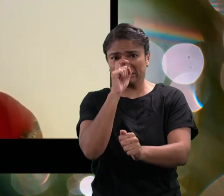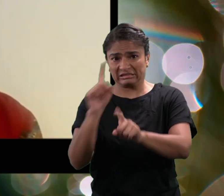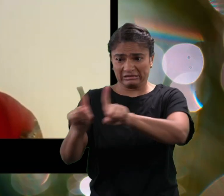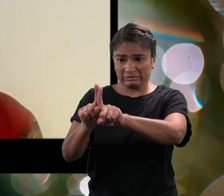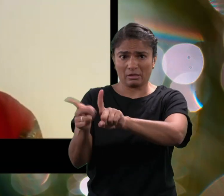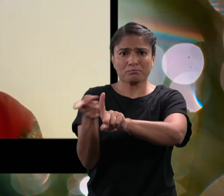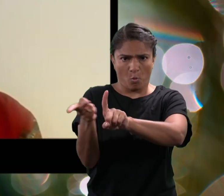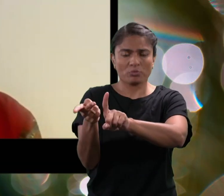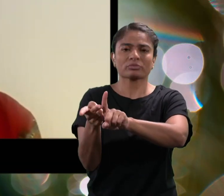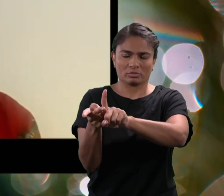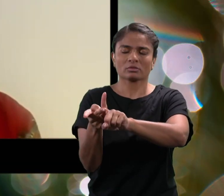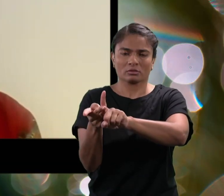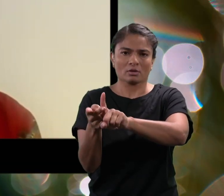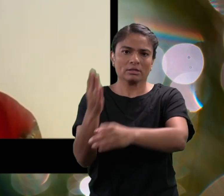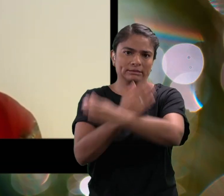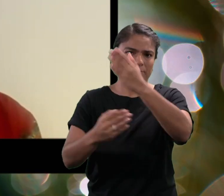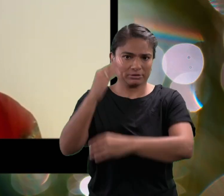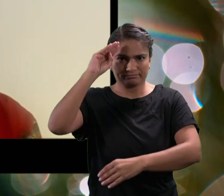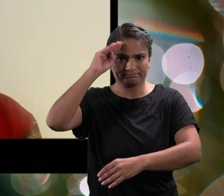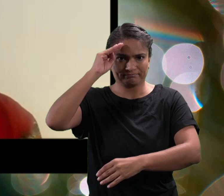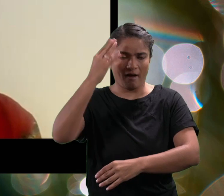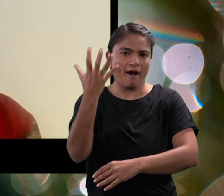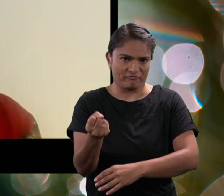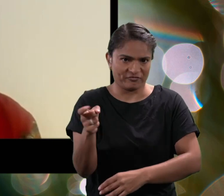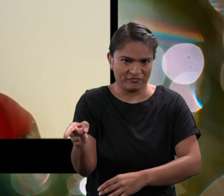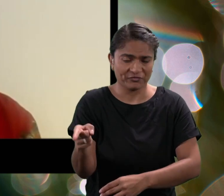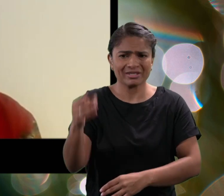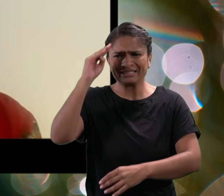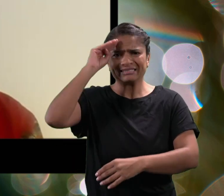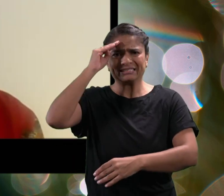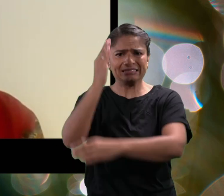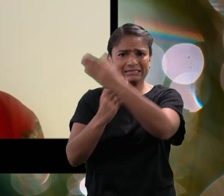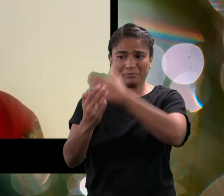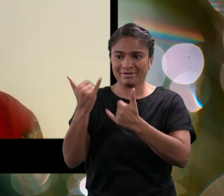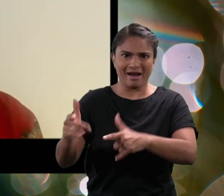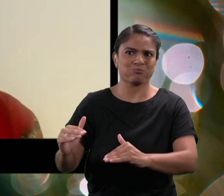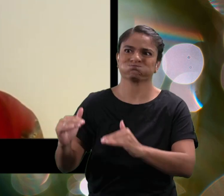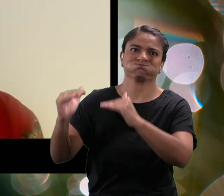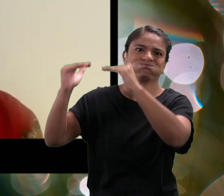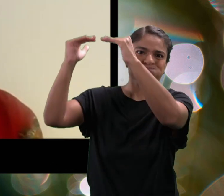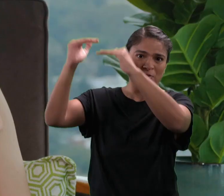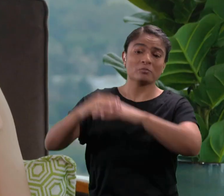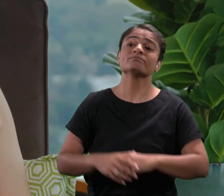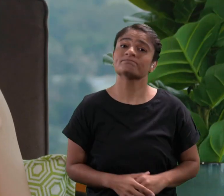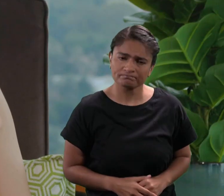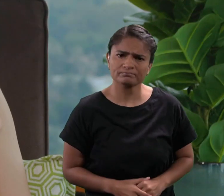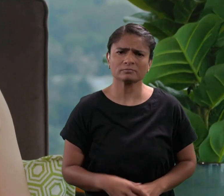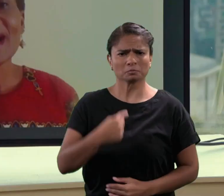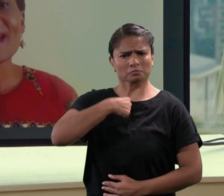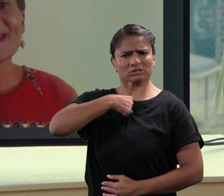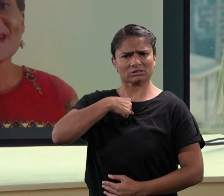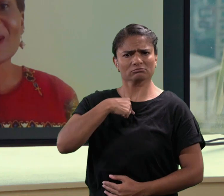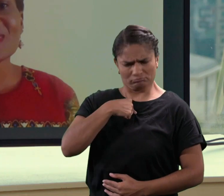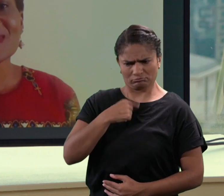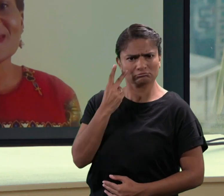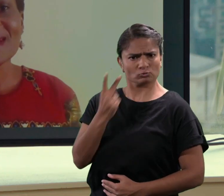intellectual disabilities. I have a brother and a sister who both have intellectual disability, and they are now adults. So when